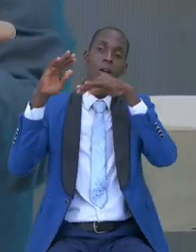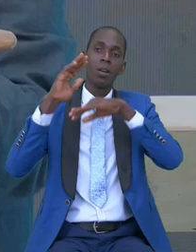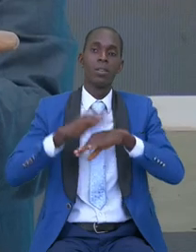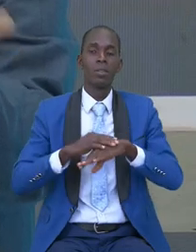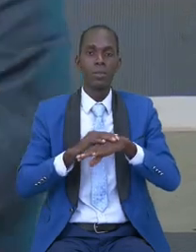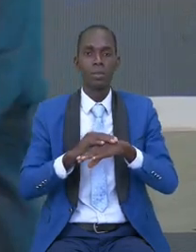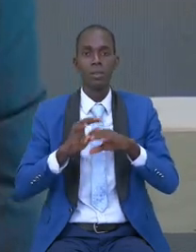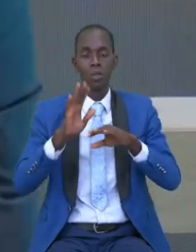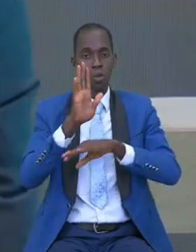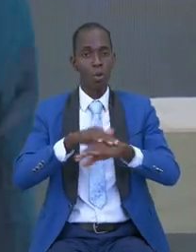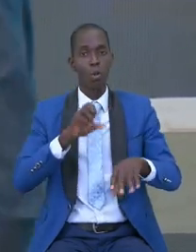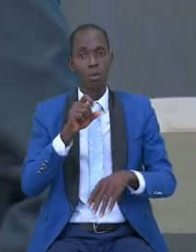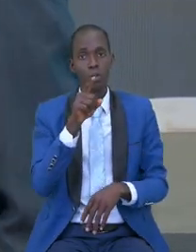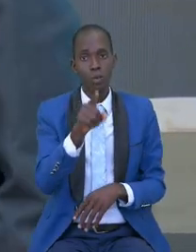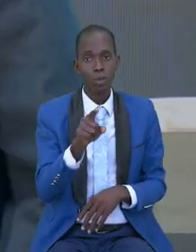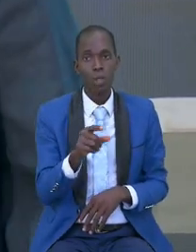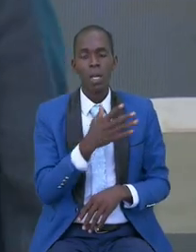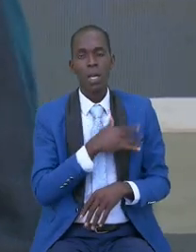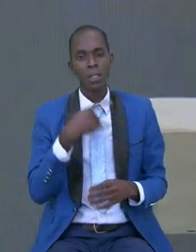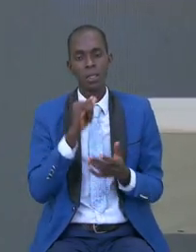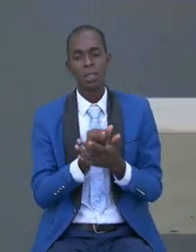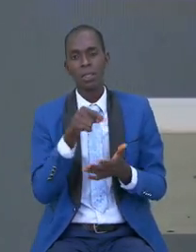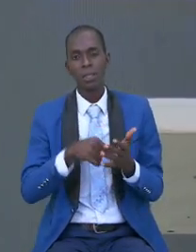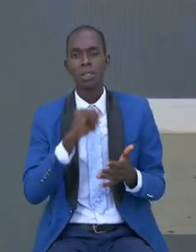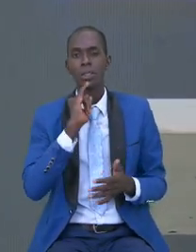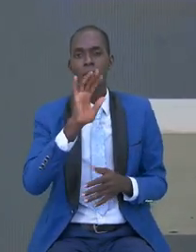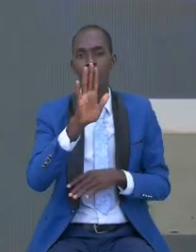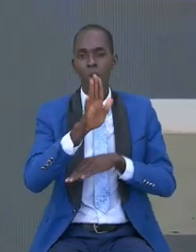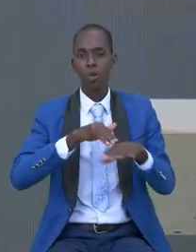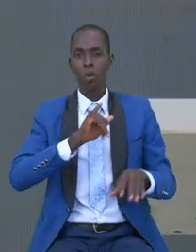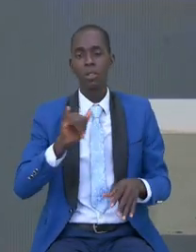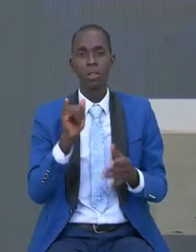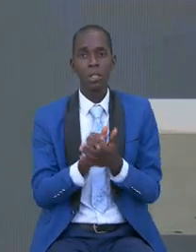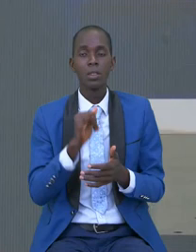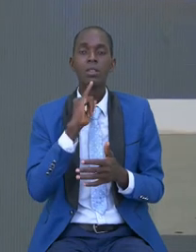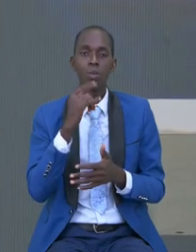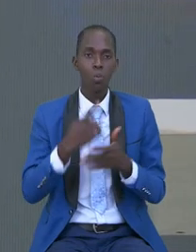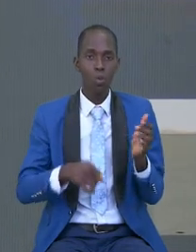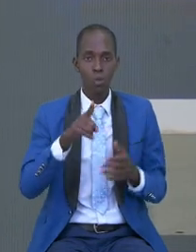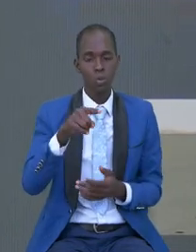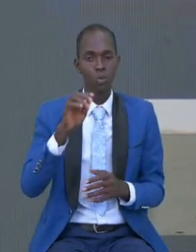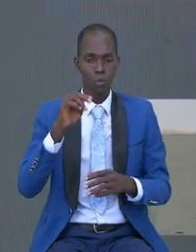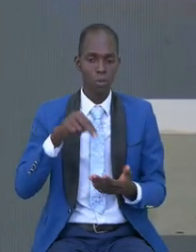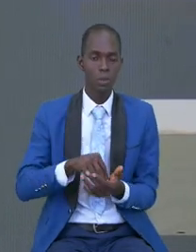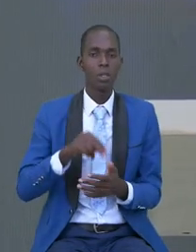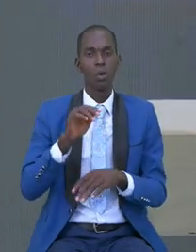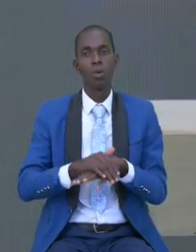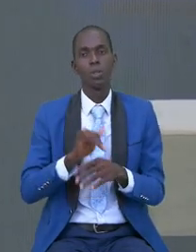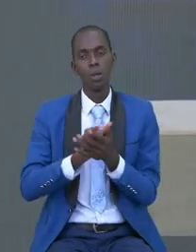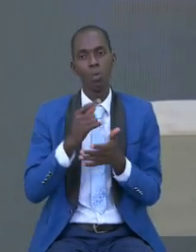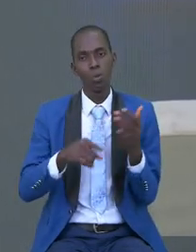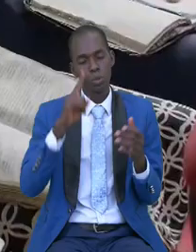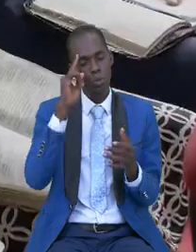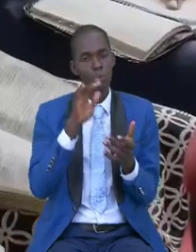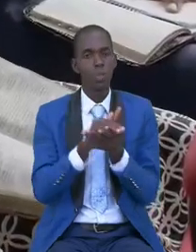titles you, and he says, this is your calling, that is what you stand on. Any favored man,